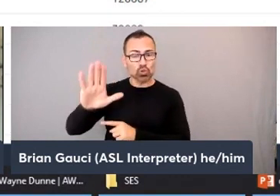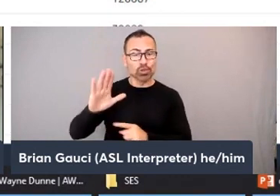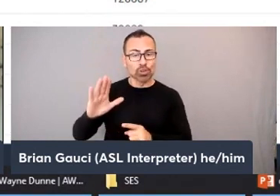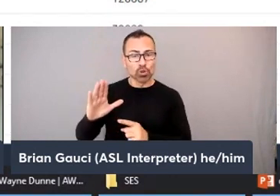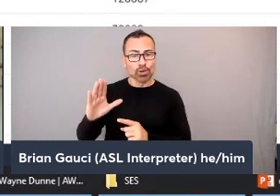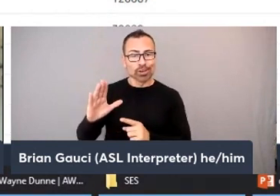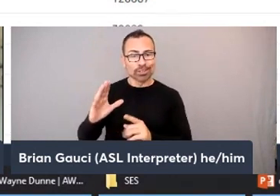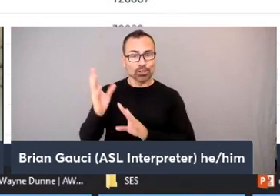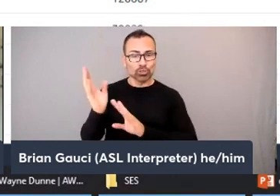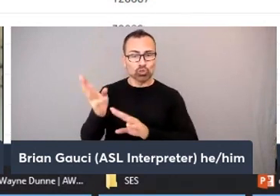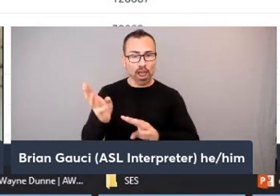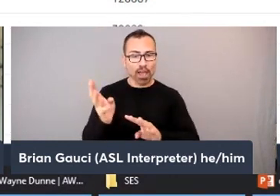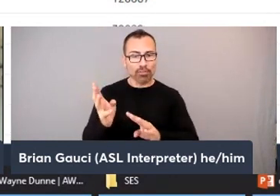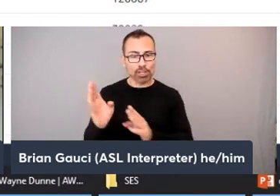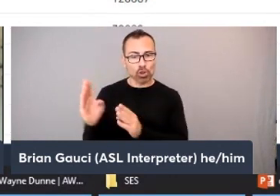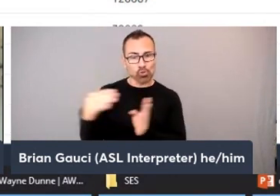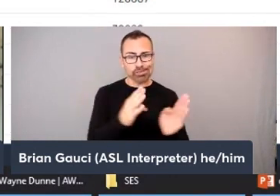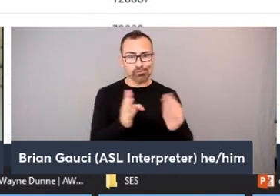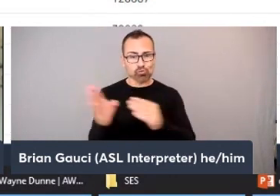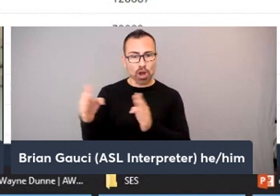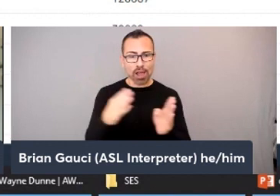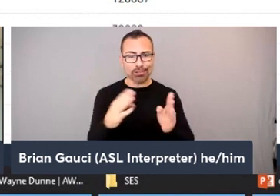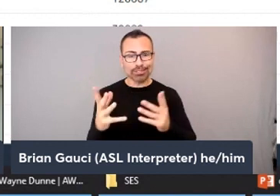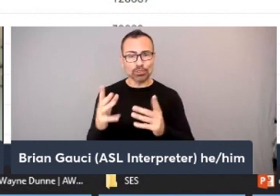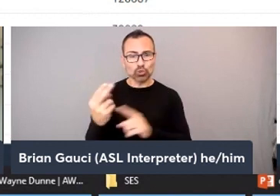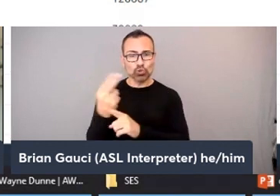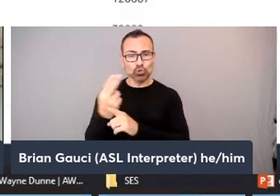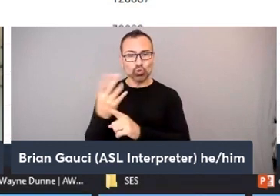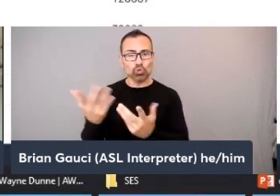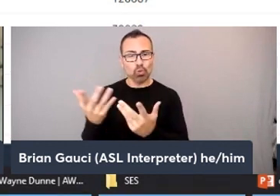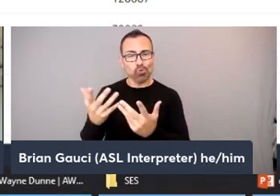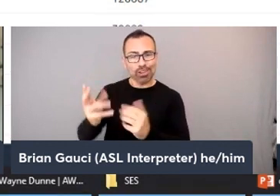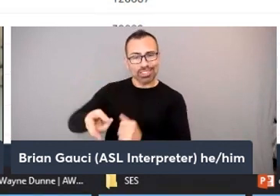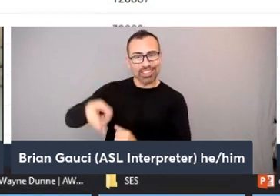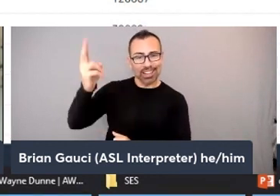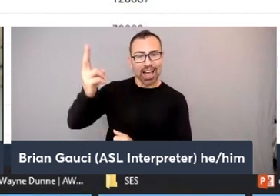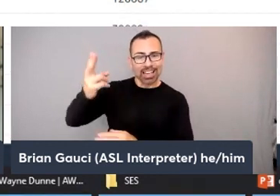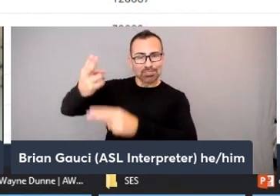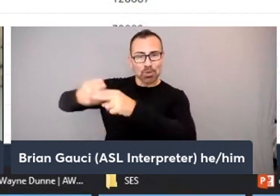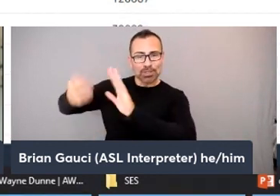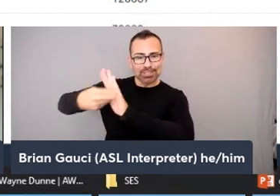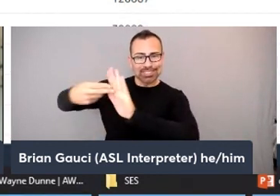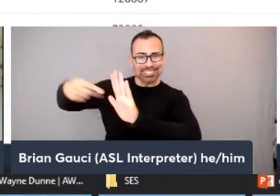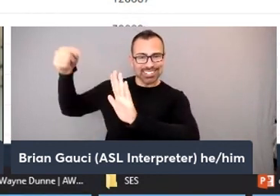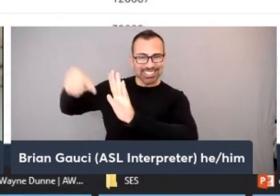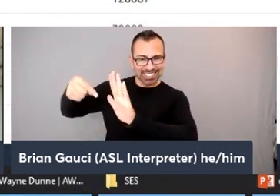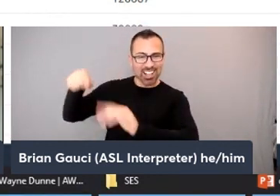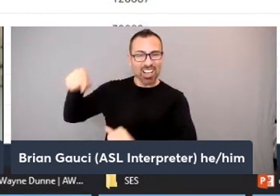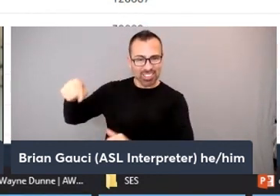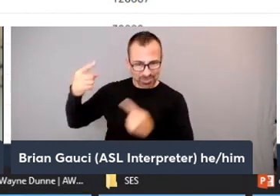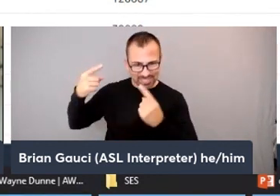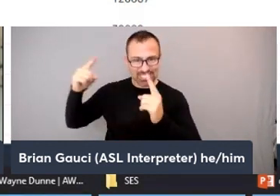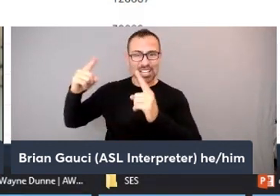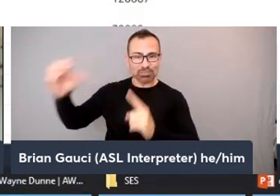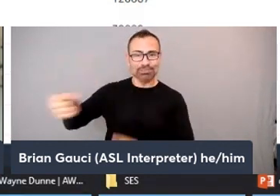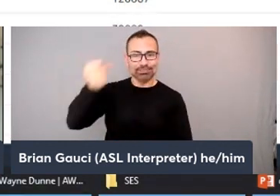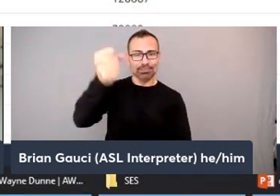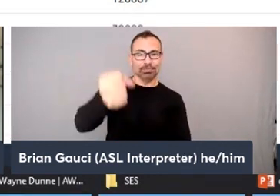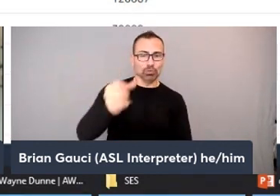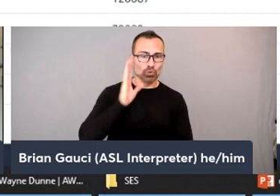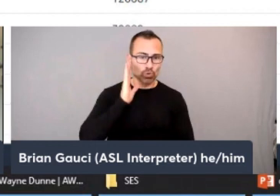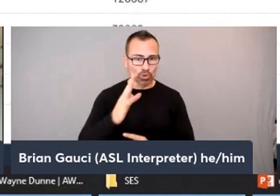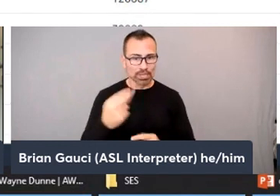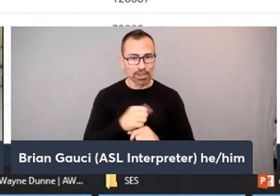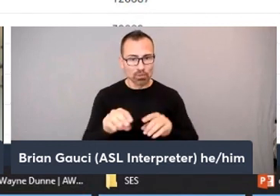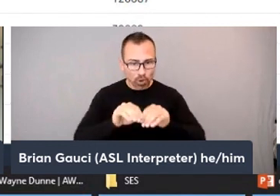the highest reputation channel available. And again, Guardian's like one of these big buckets is just going to continue growing over time, dynamic traffic throttling, things